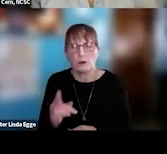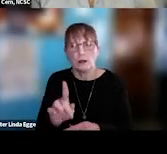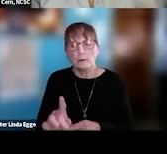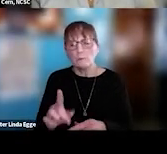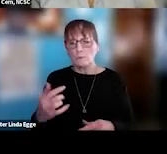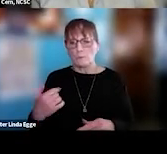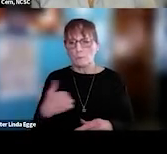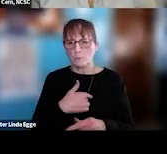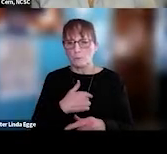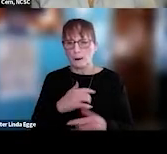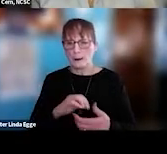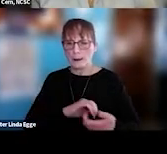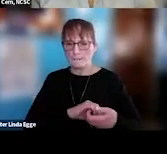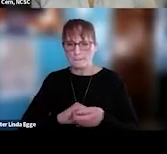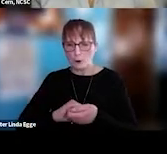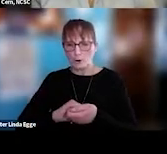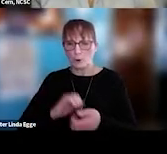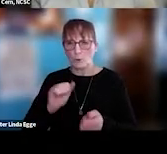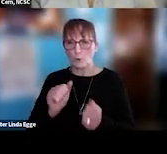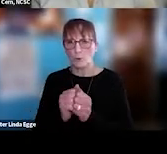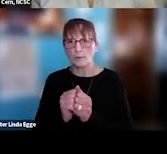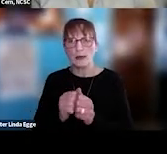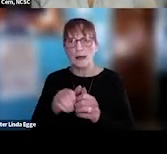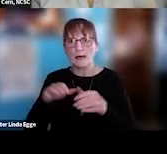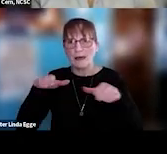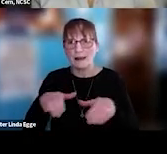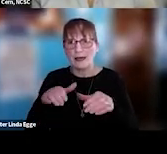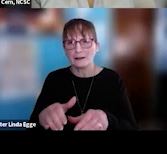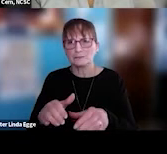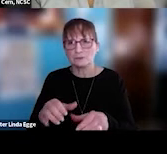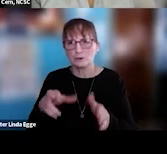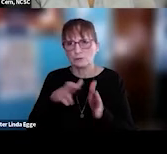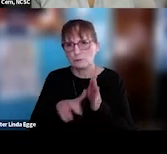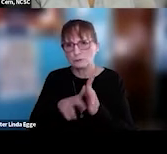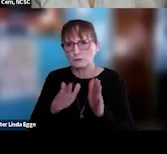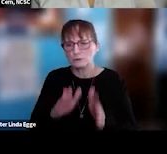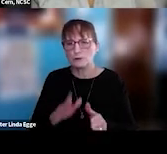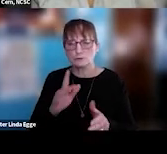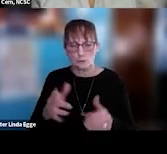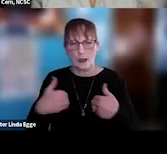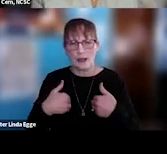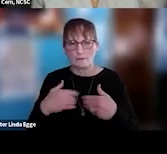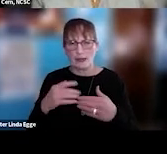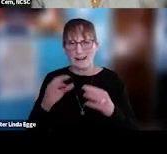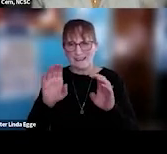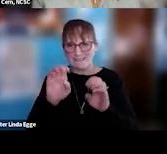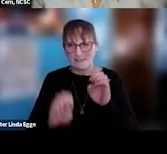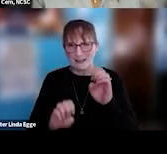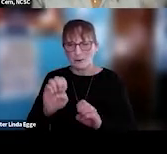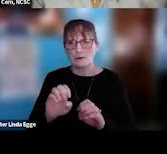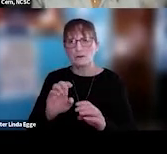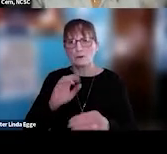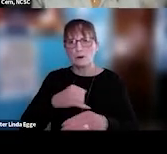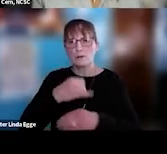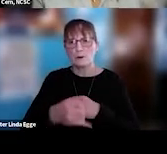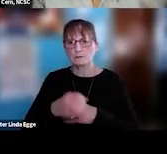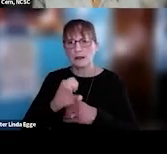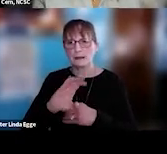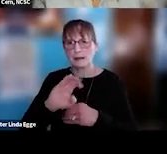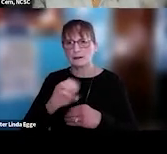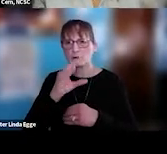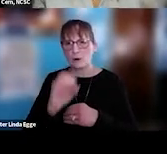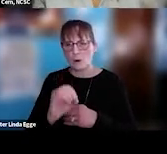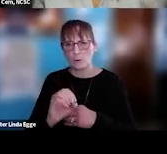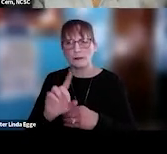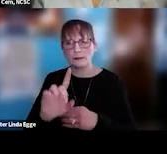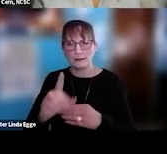We partnered with an action researcher to conduct evaluation of the Project Echo for the Judiciary series. And we